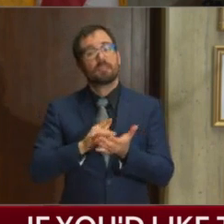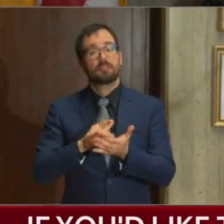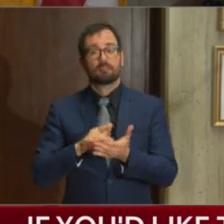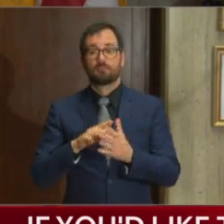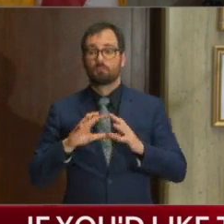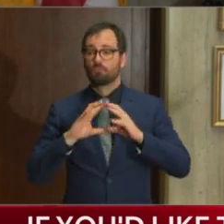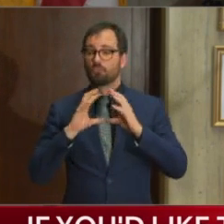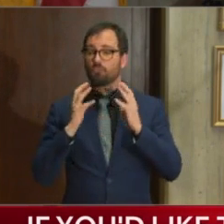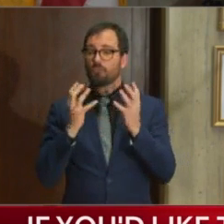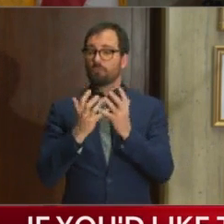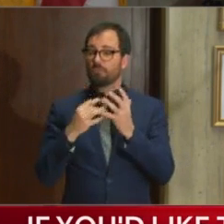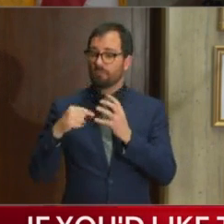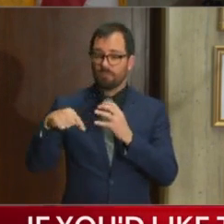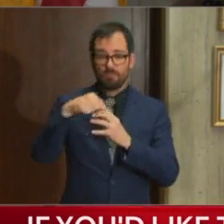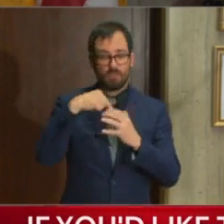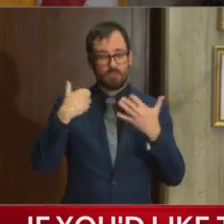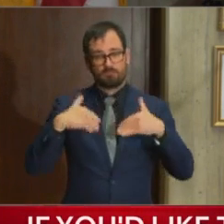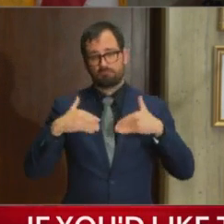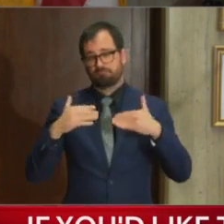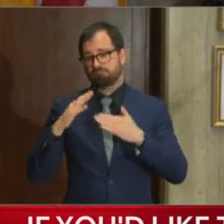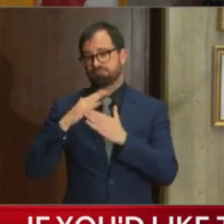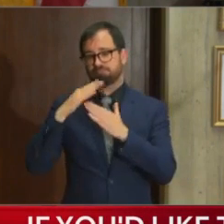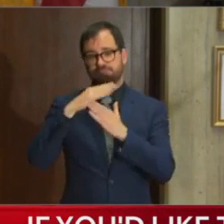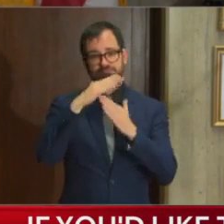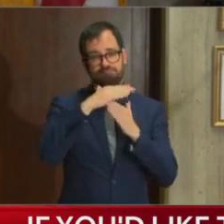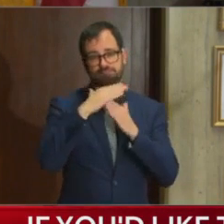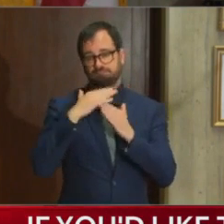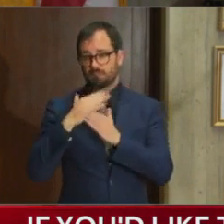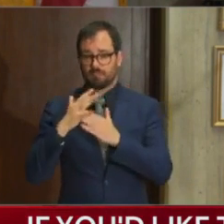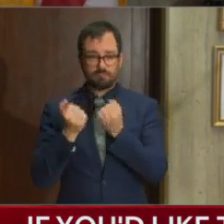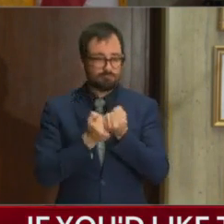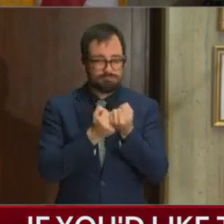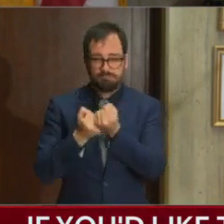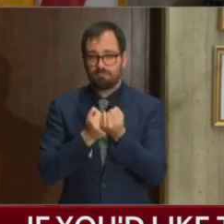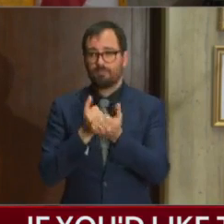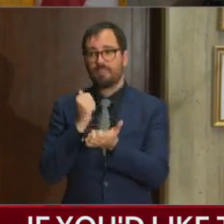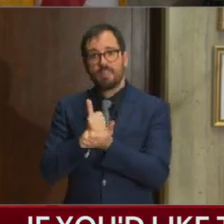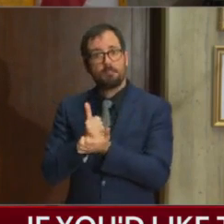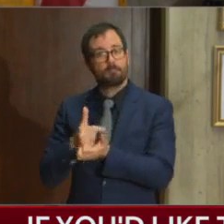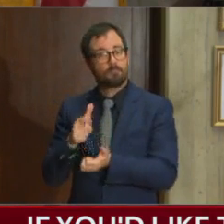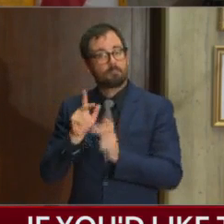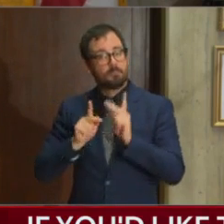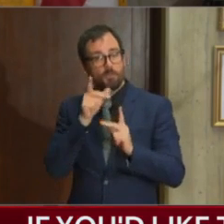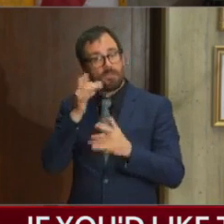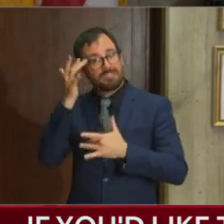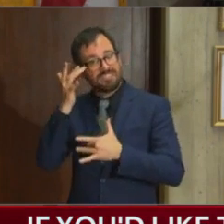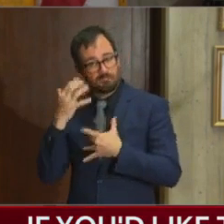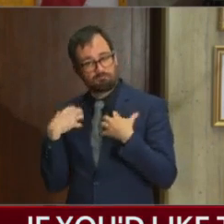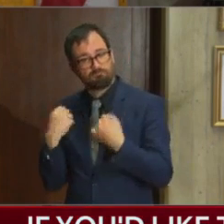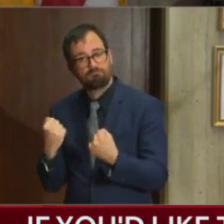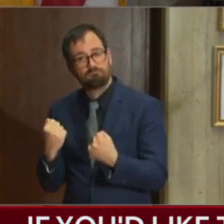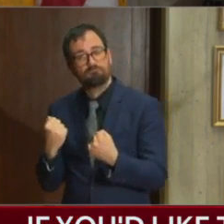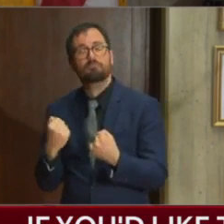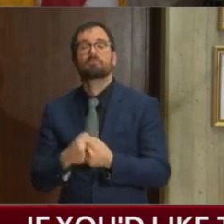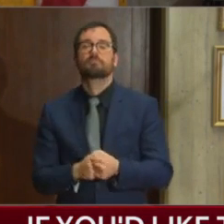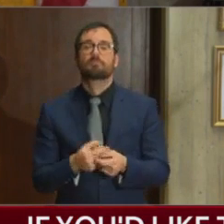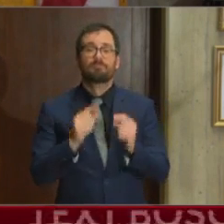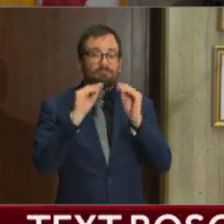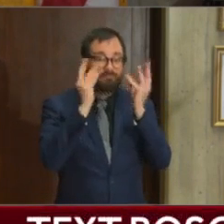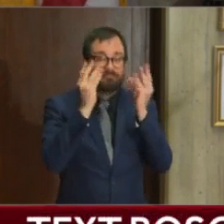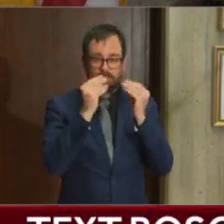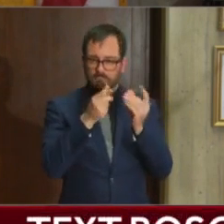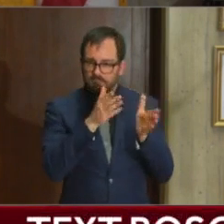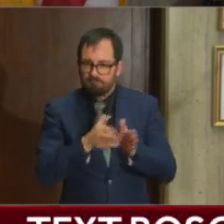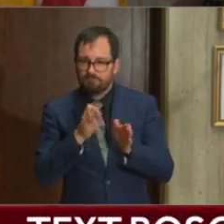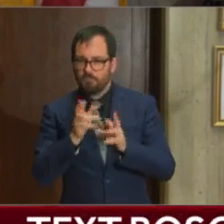suffering. We are teachers and childcare workers who devote their lives to our young people. We are veterans who made immense sacrifices